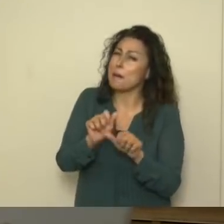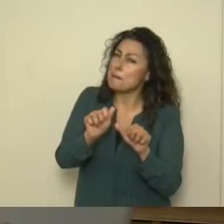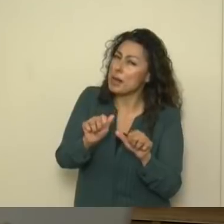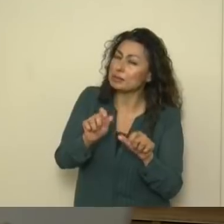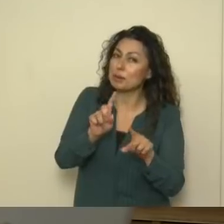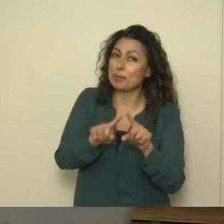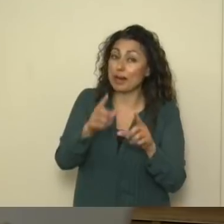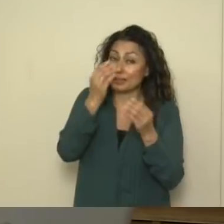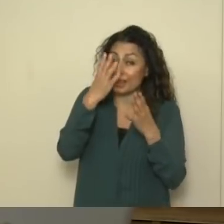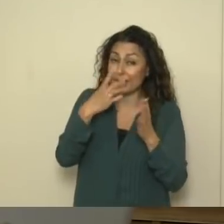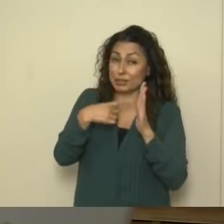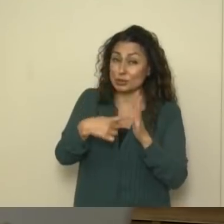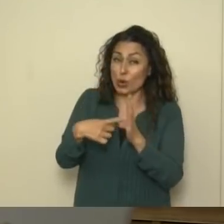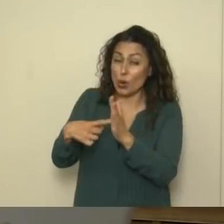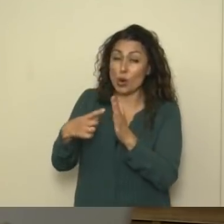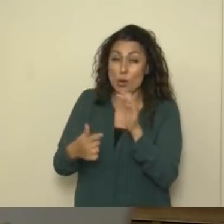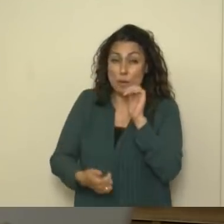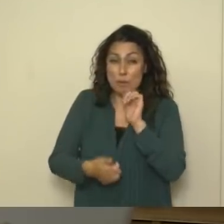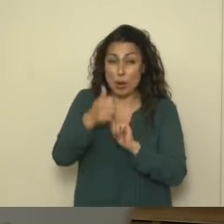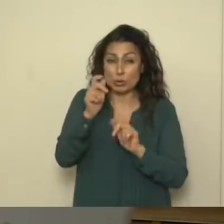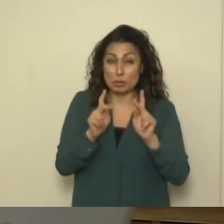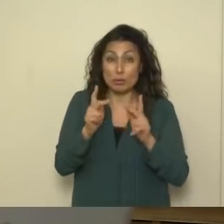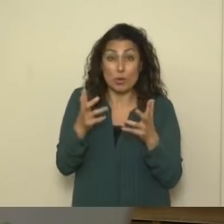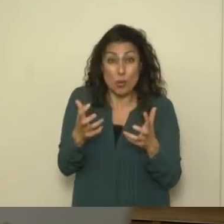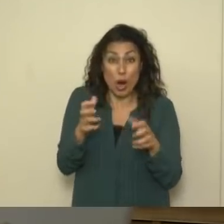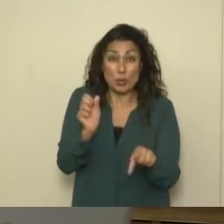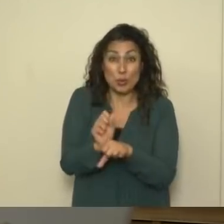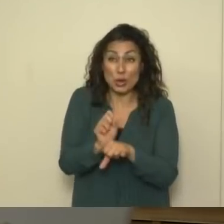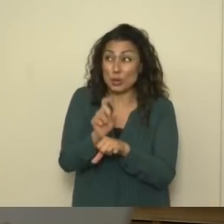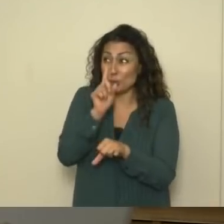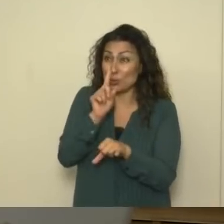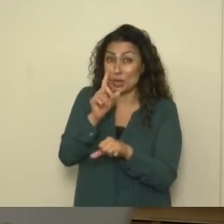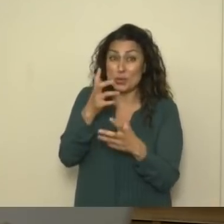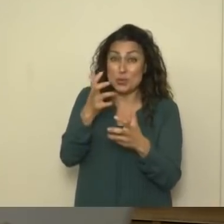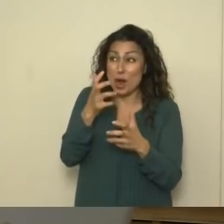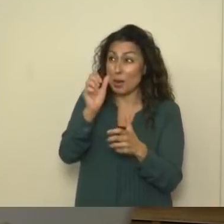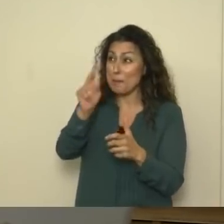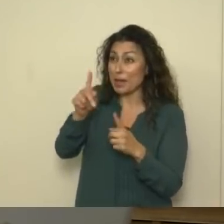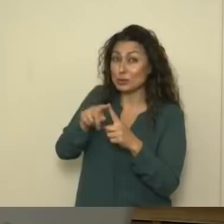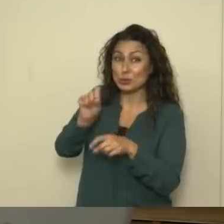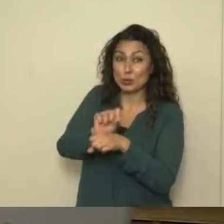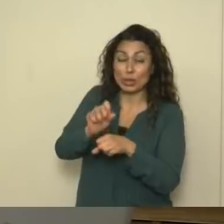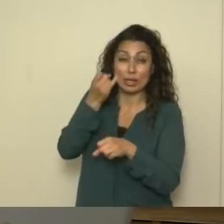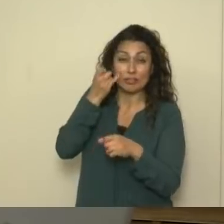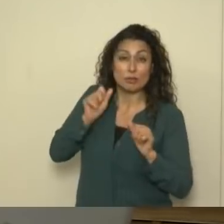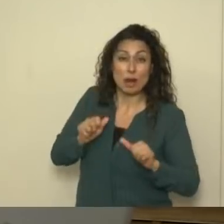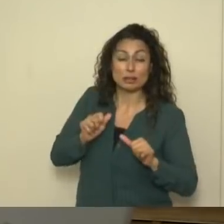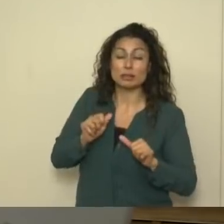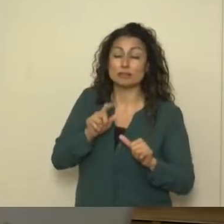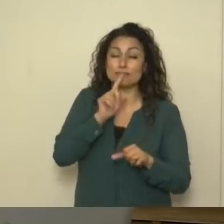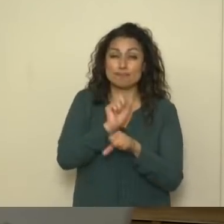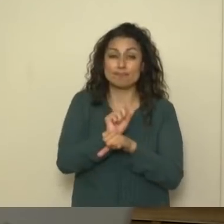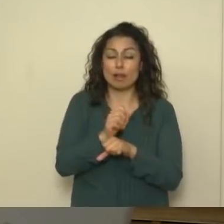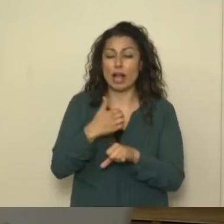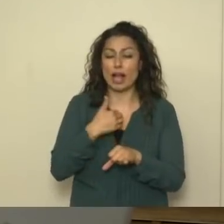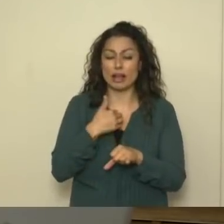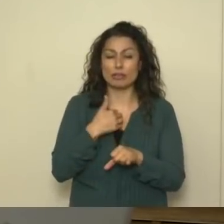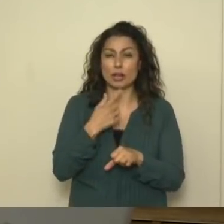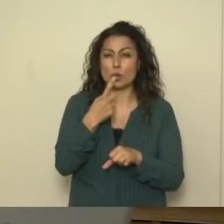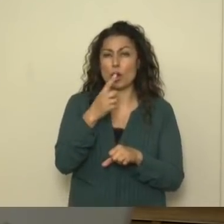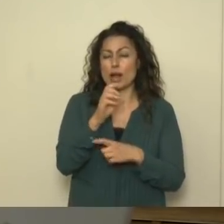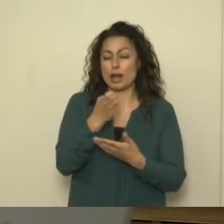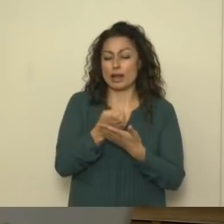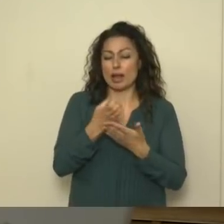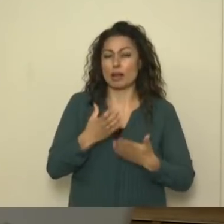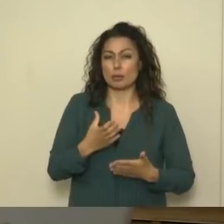us is that the majority of people want to work. They want to go back to work if they can. In fact, there was a economist, this